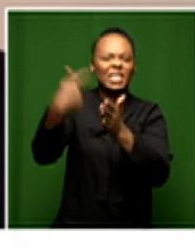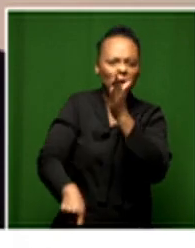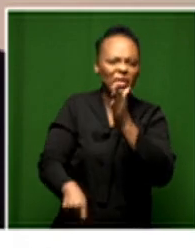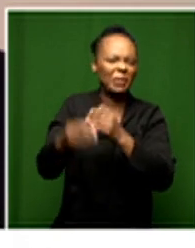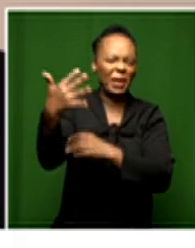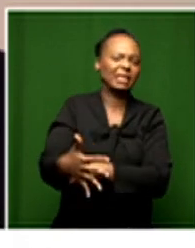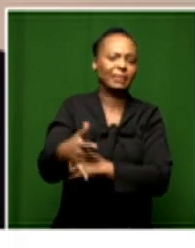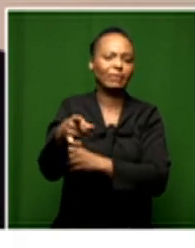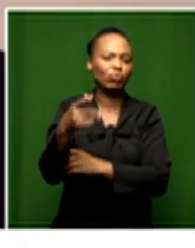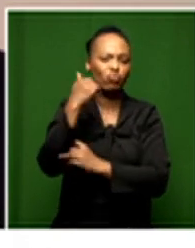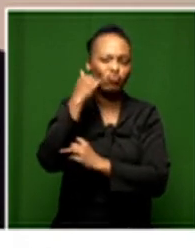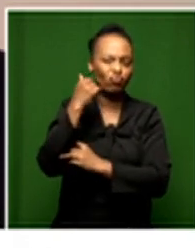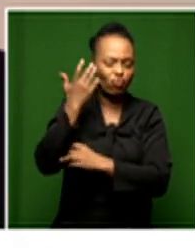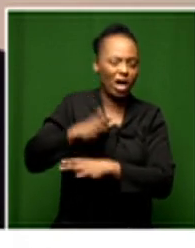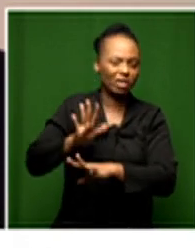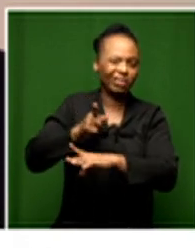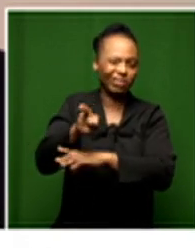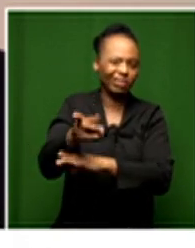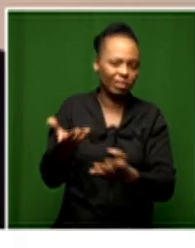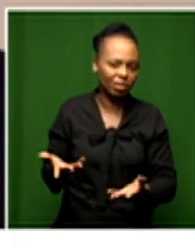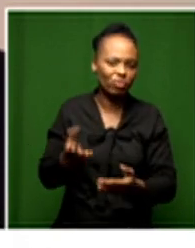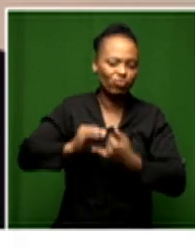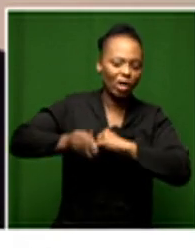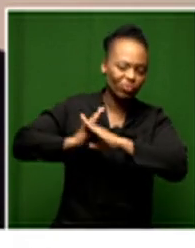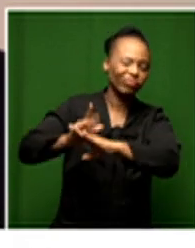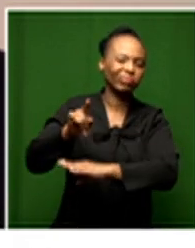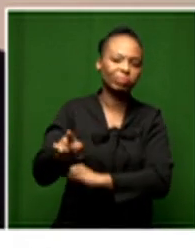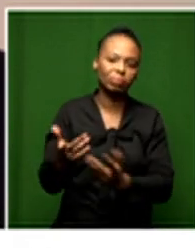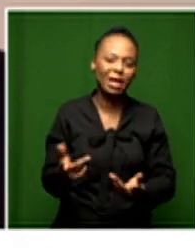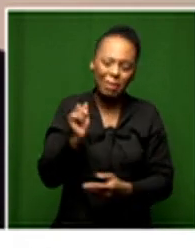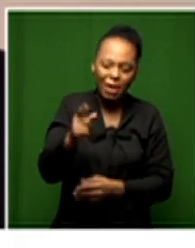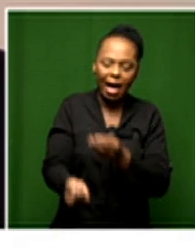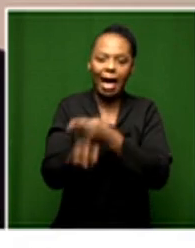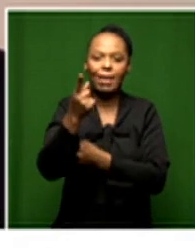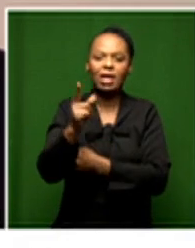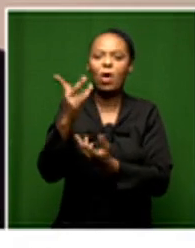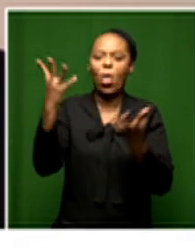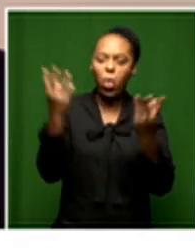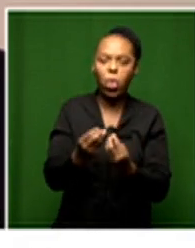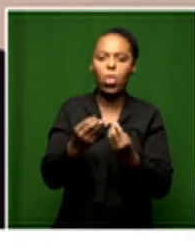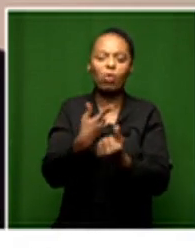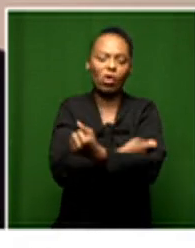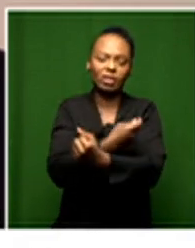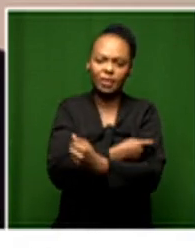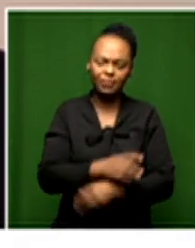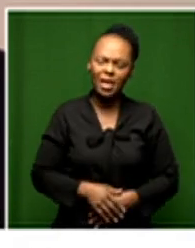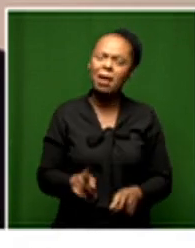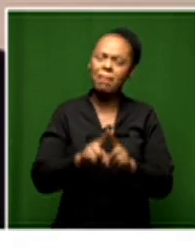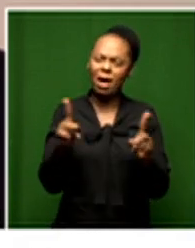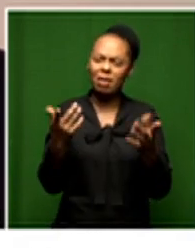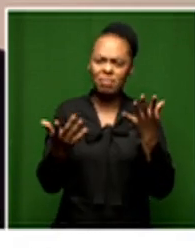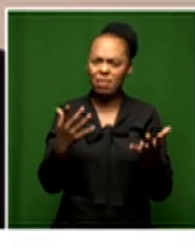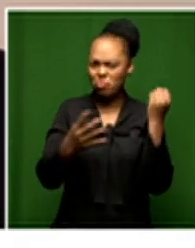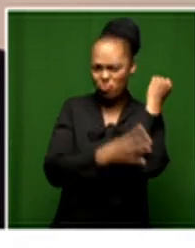at the moment, still a bit of a shortage of vaccines. Is there a concern, though, that poorer countries may